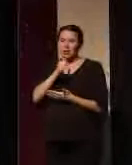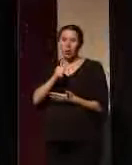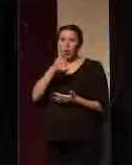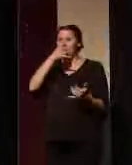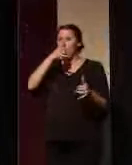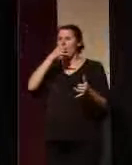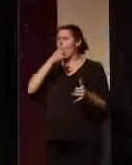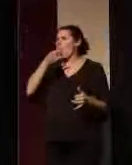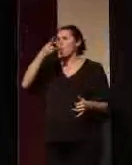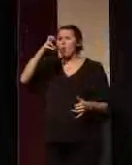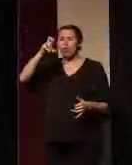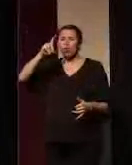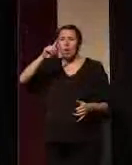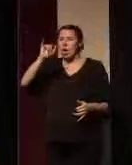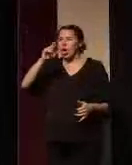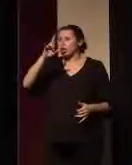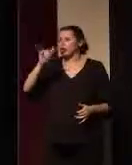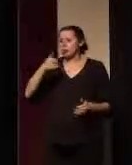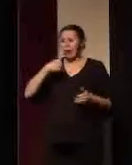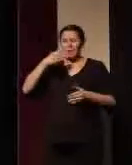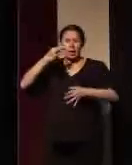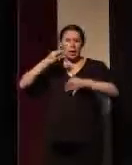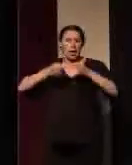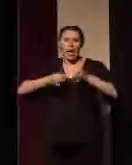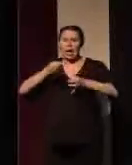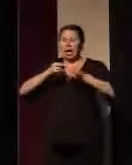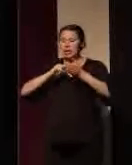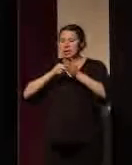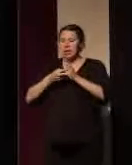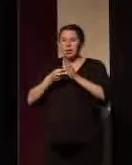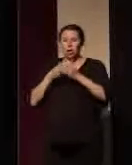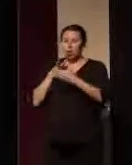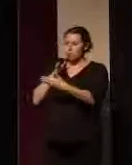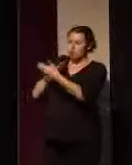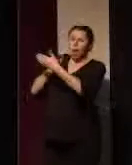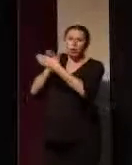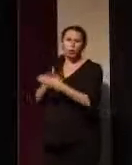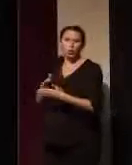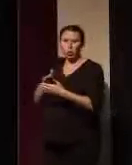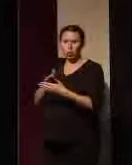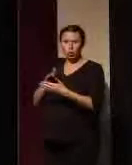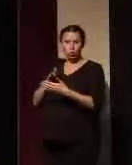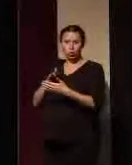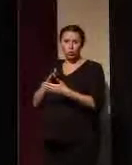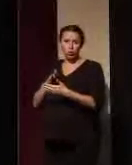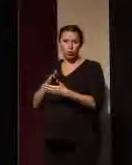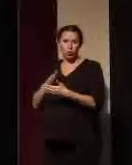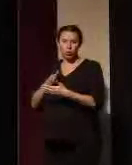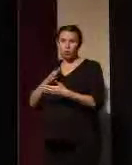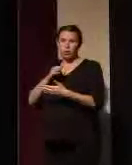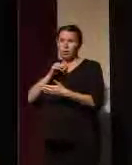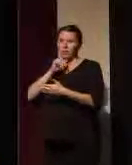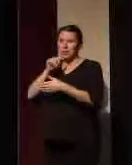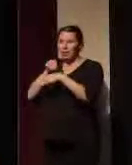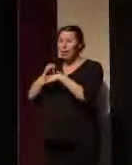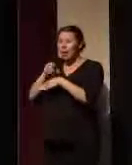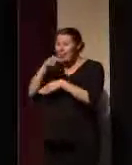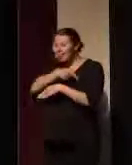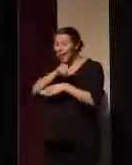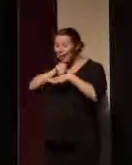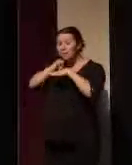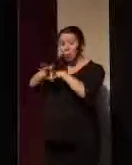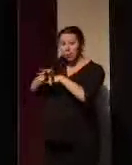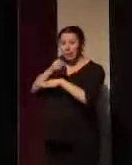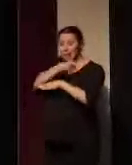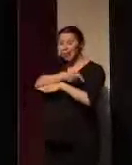of this grand jury having this case as though the prosecutors are not the ones that are influencing it. And they can say they